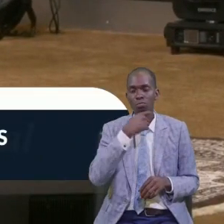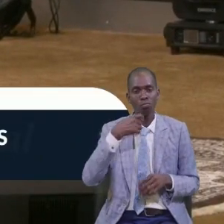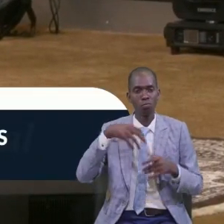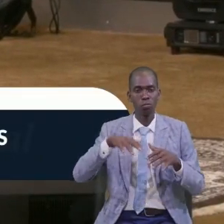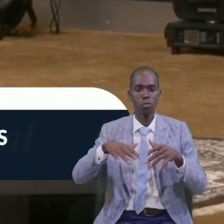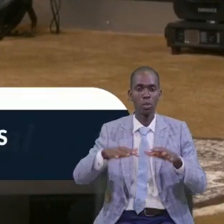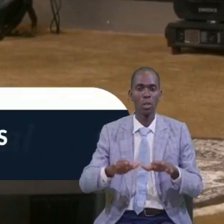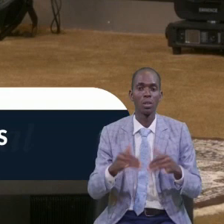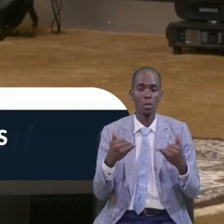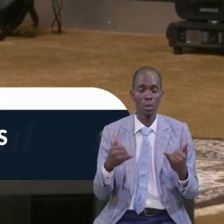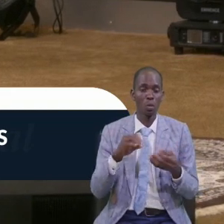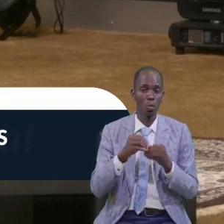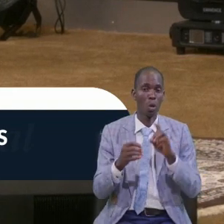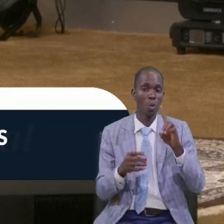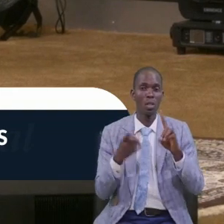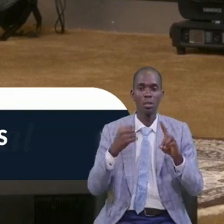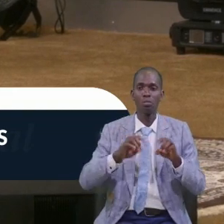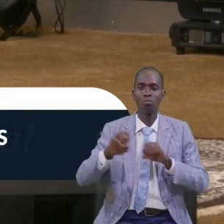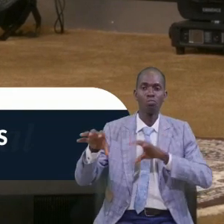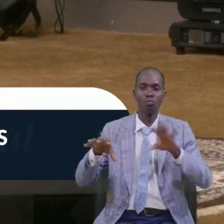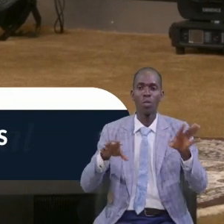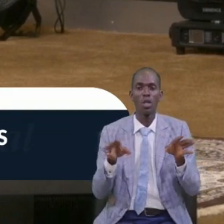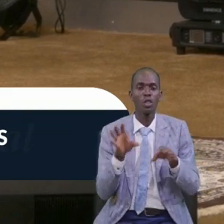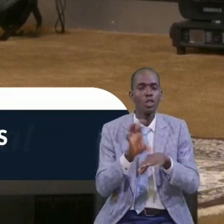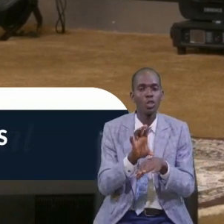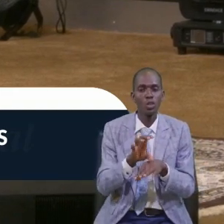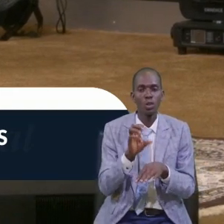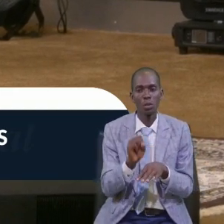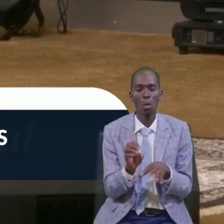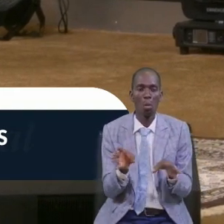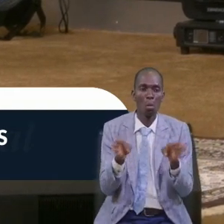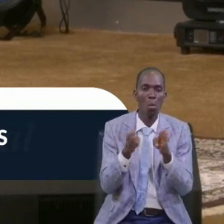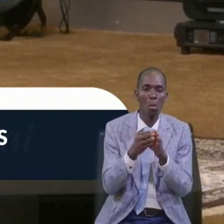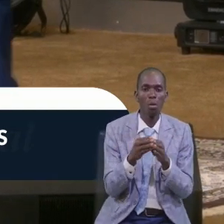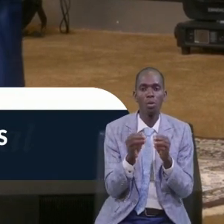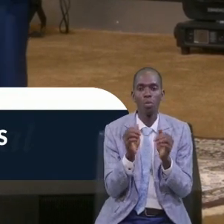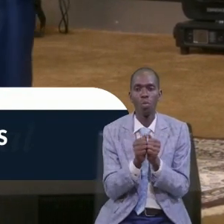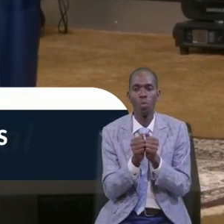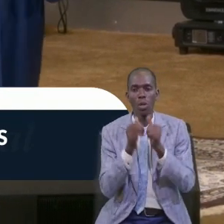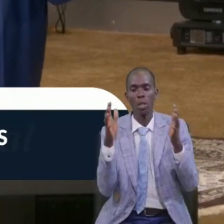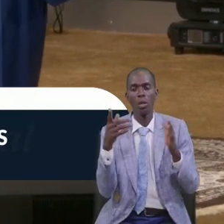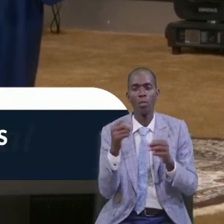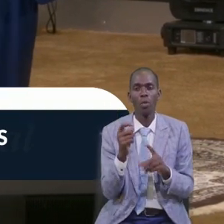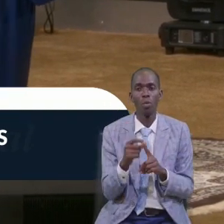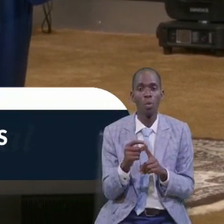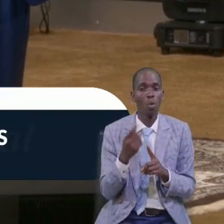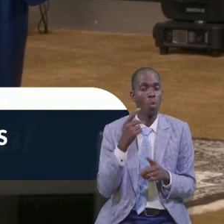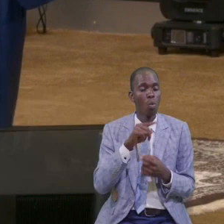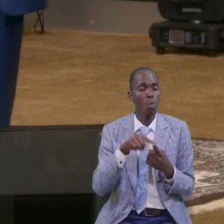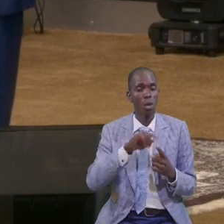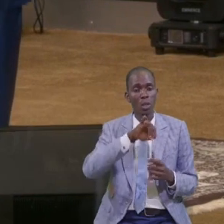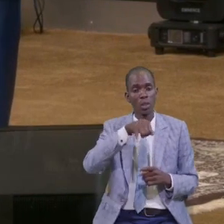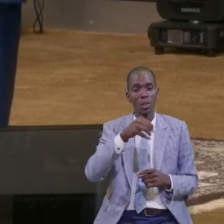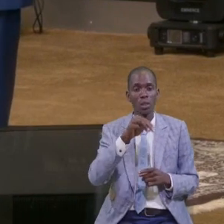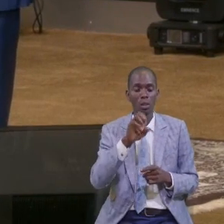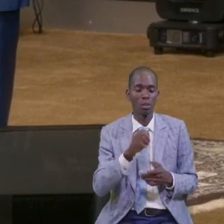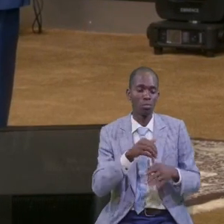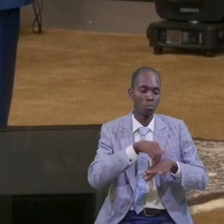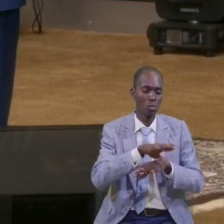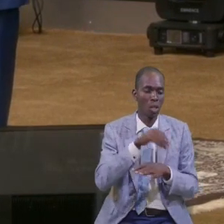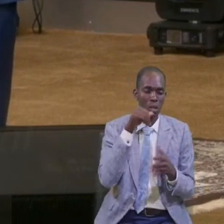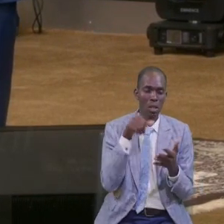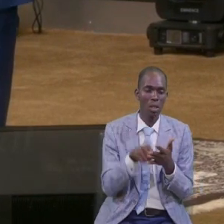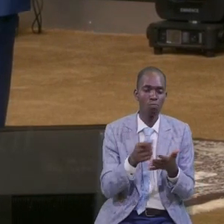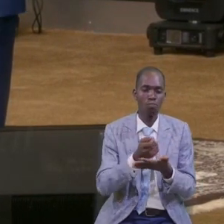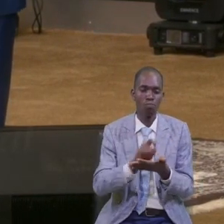assemblies without the word. And when James wrote, he was writing to those who are scattered. And they had